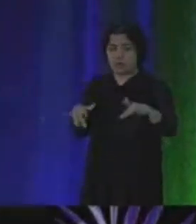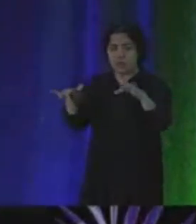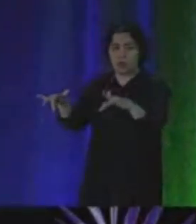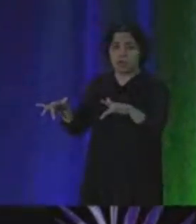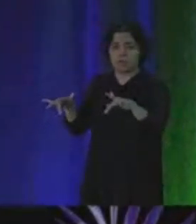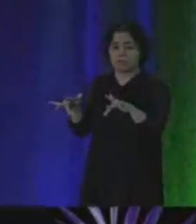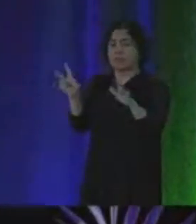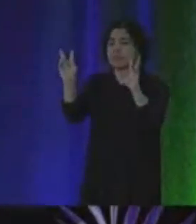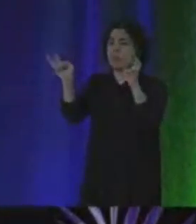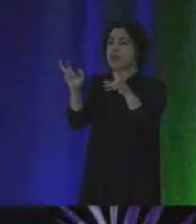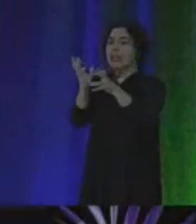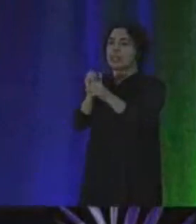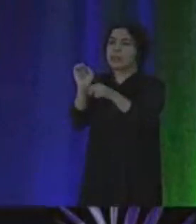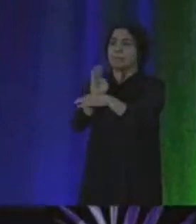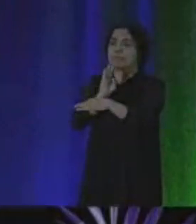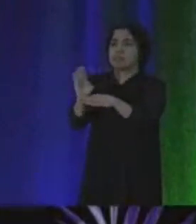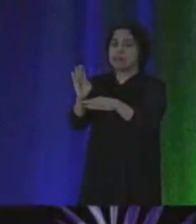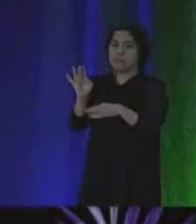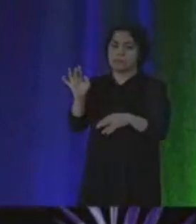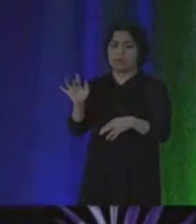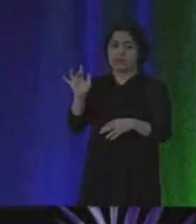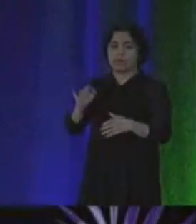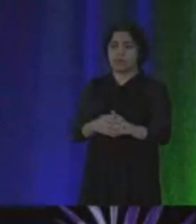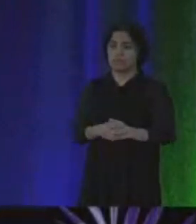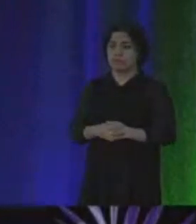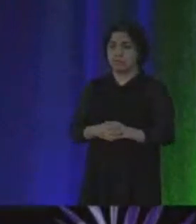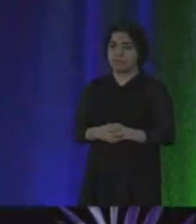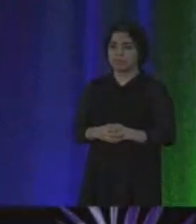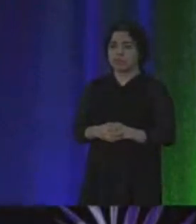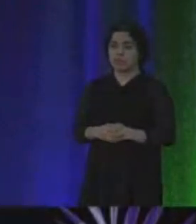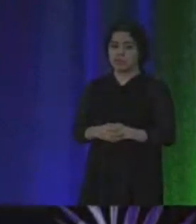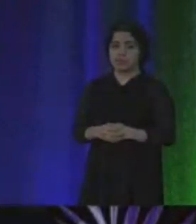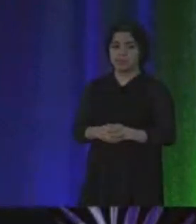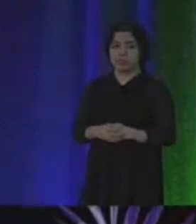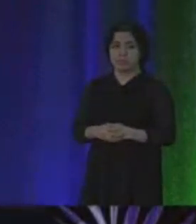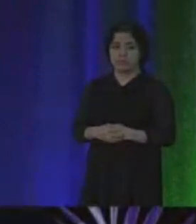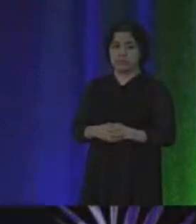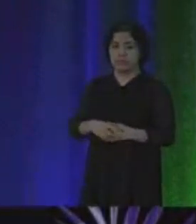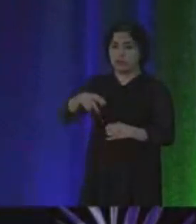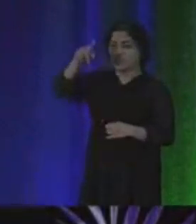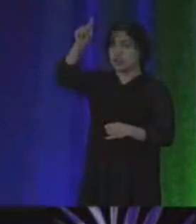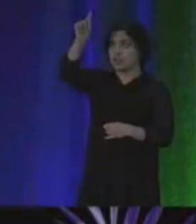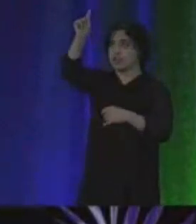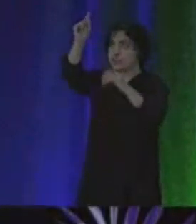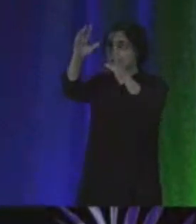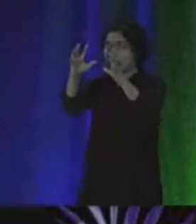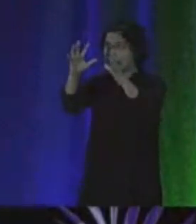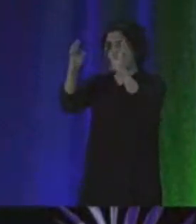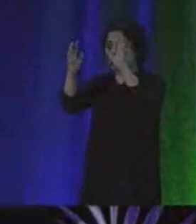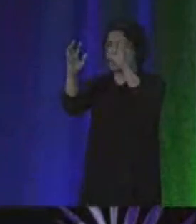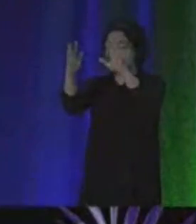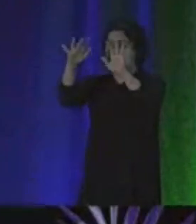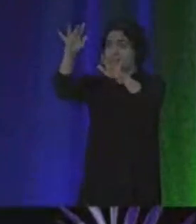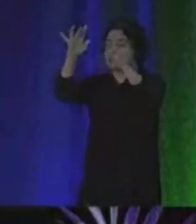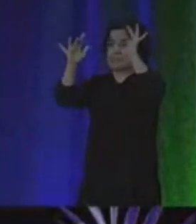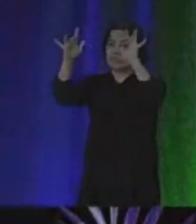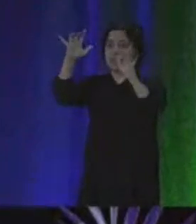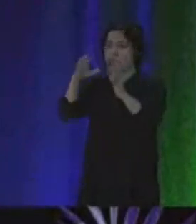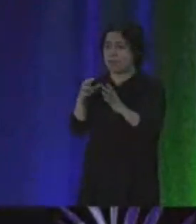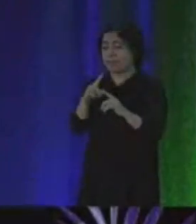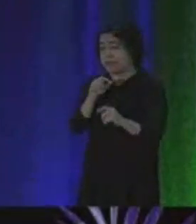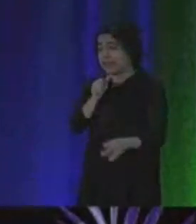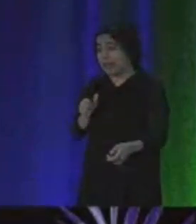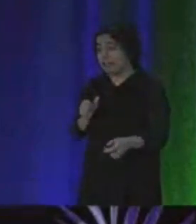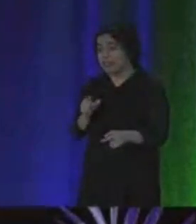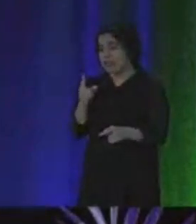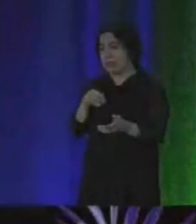button. It should drop a disco ball or something, but it doesn't. It just does like a million square roots.